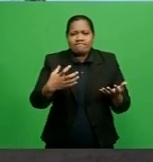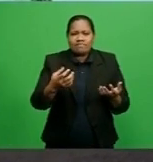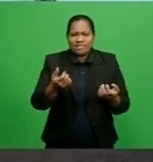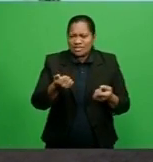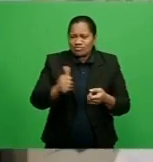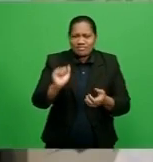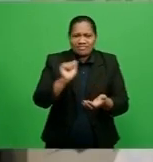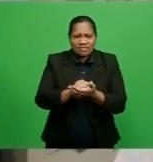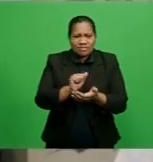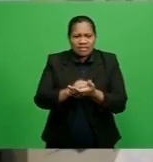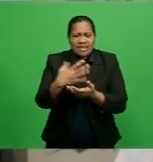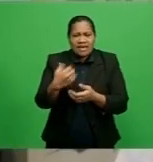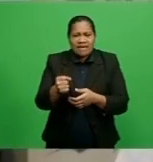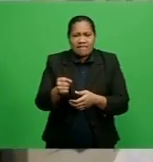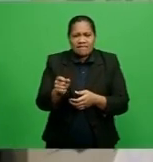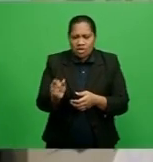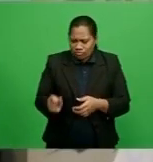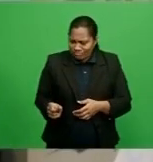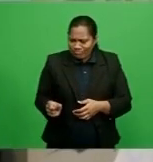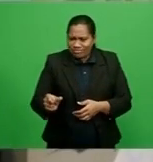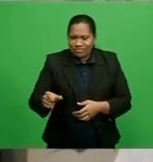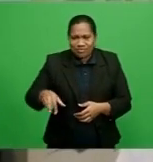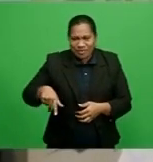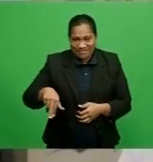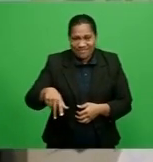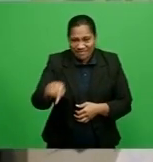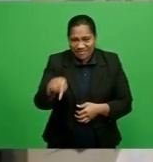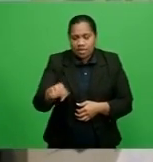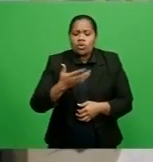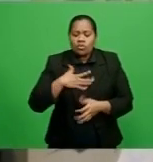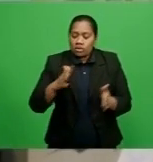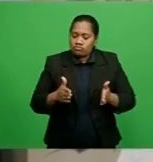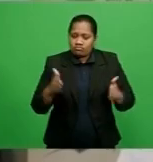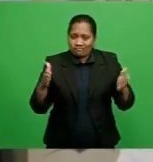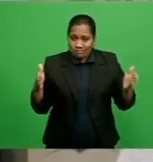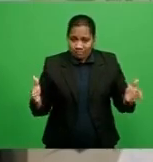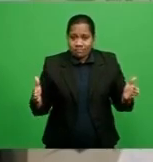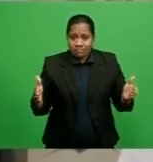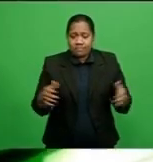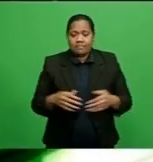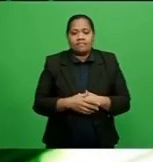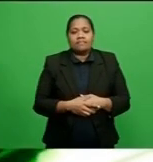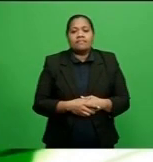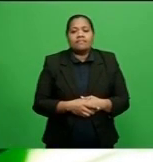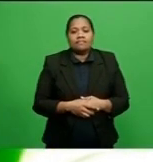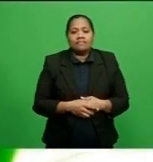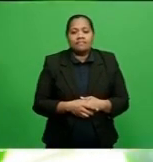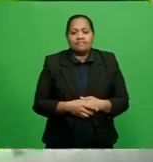put a footpath in there, so we want it to be wider and in the right alignment.